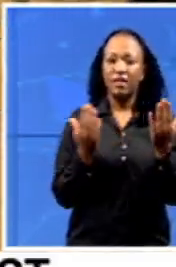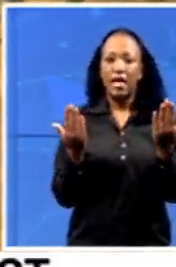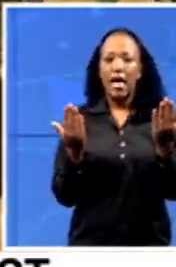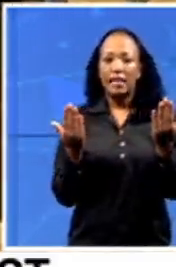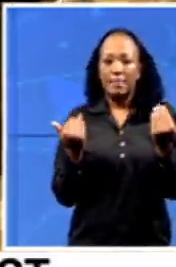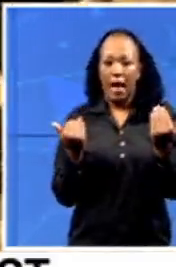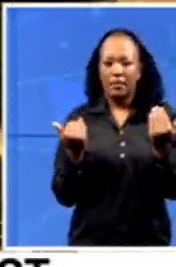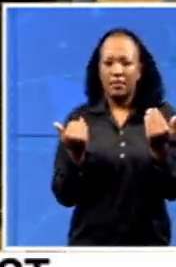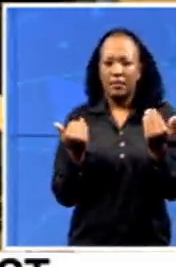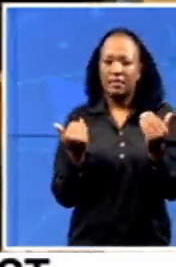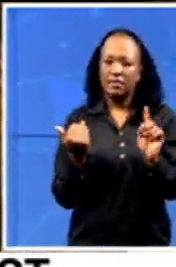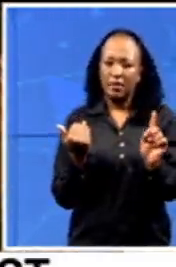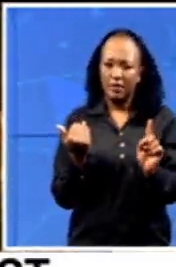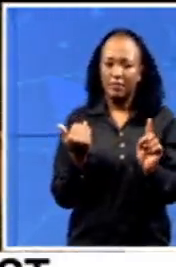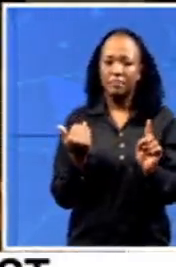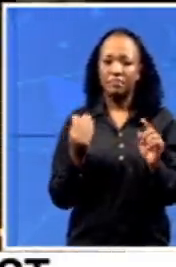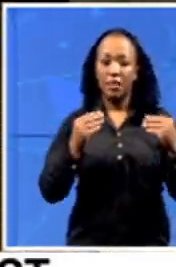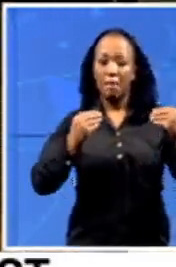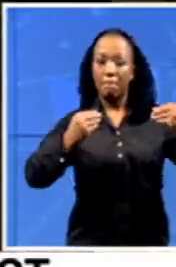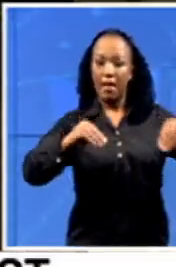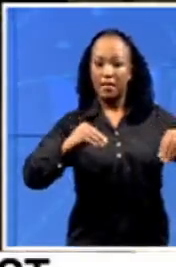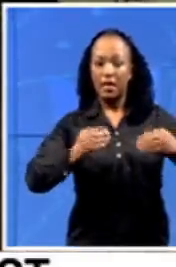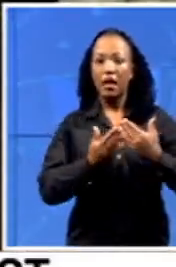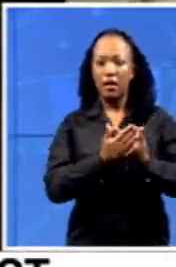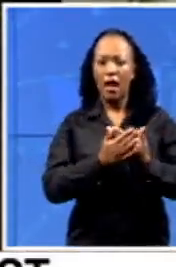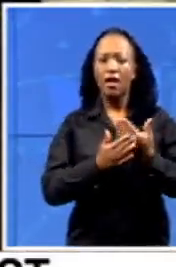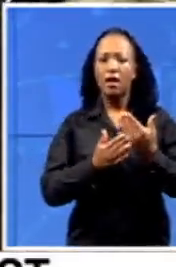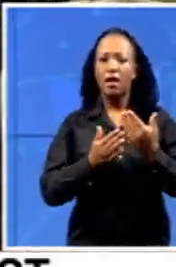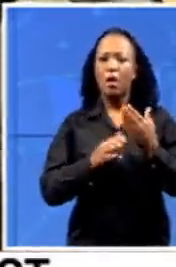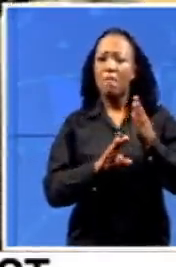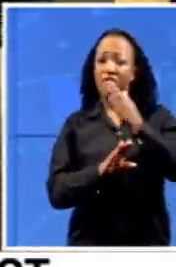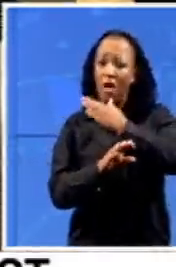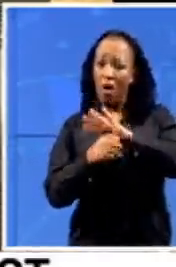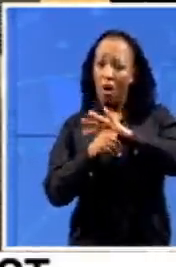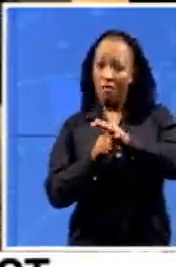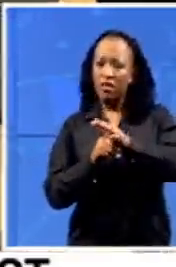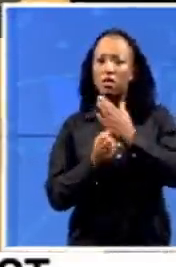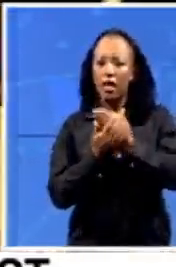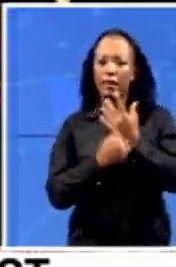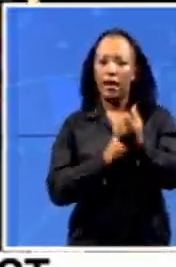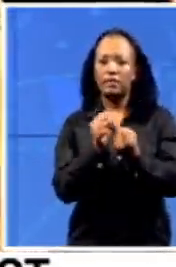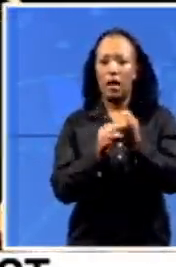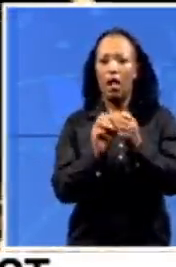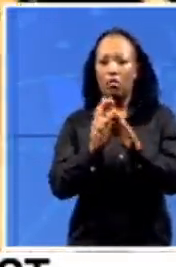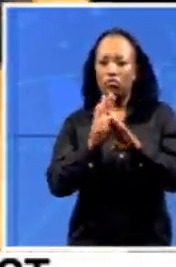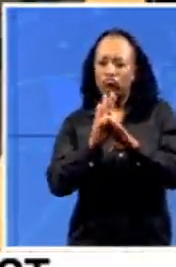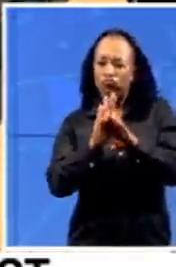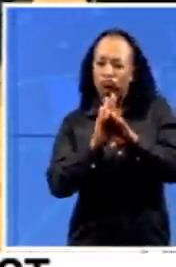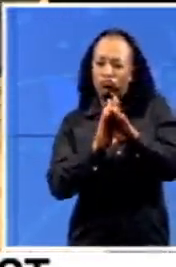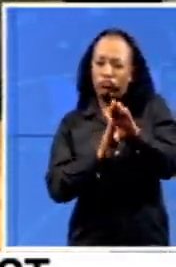that the sector will return to pre-COVID-19 levels next year. So that's the